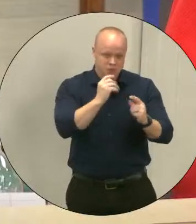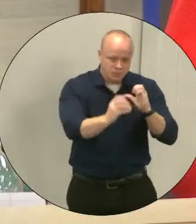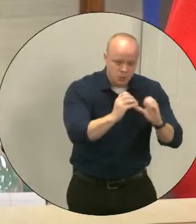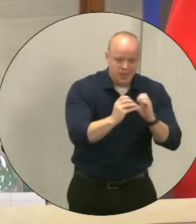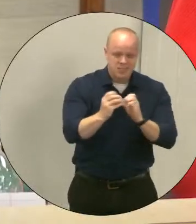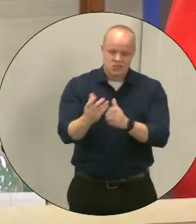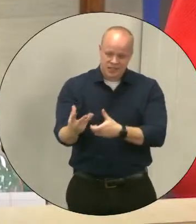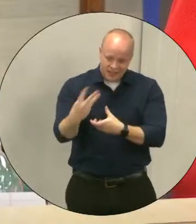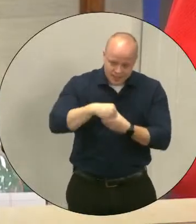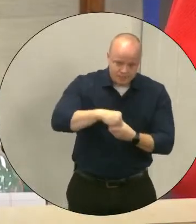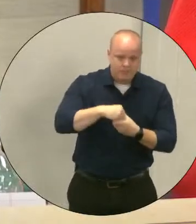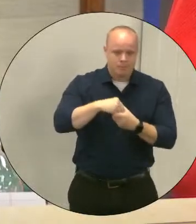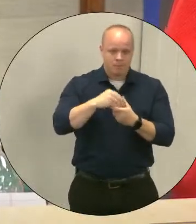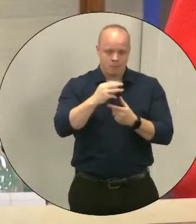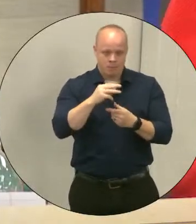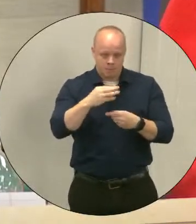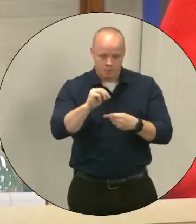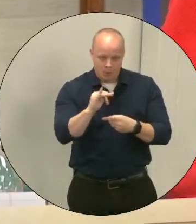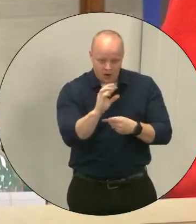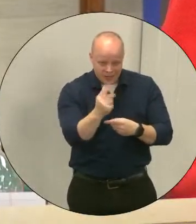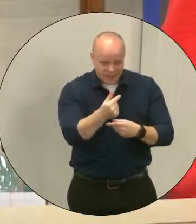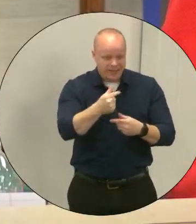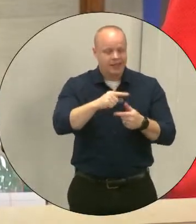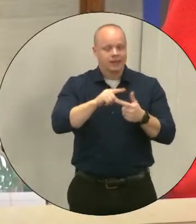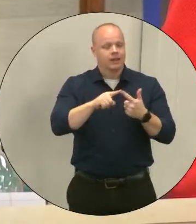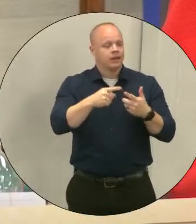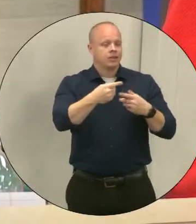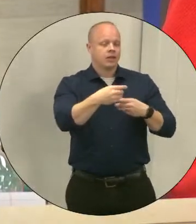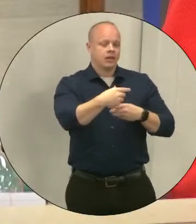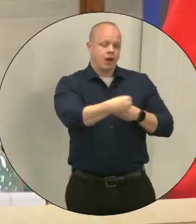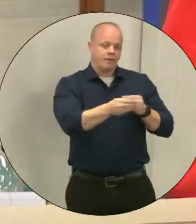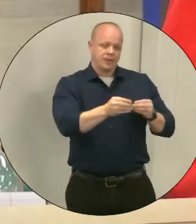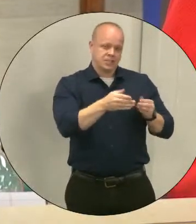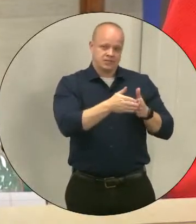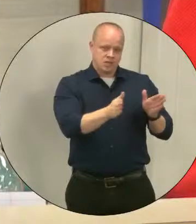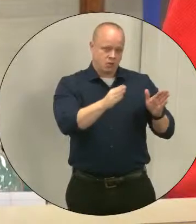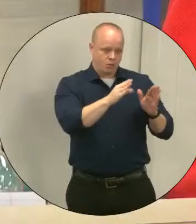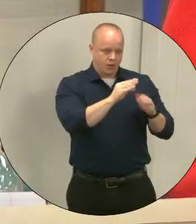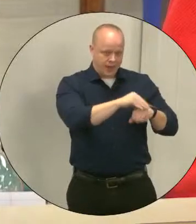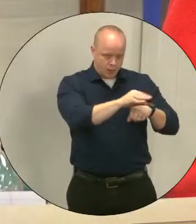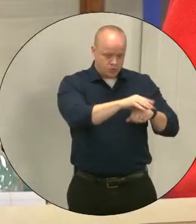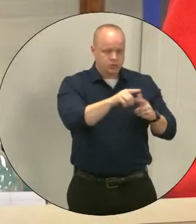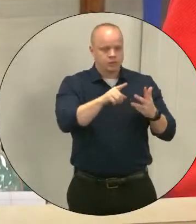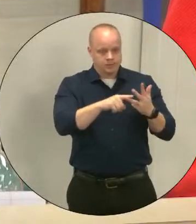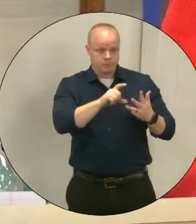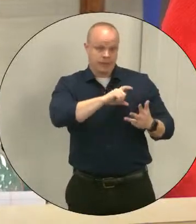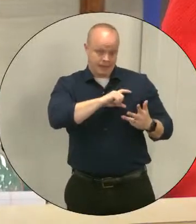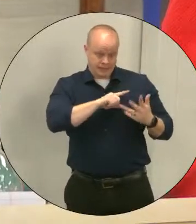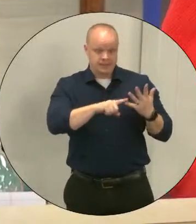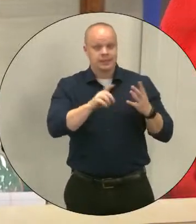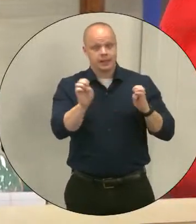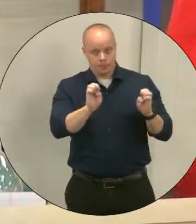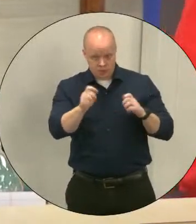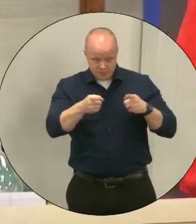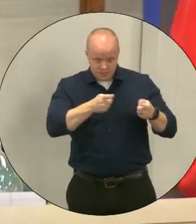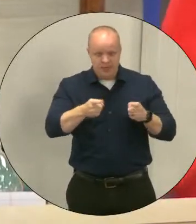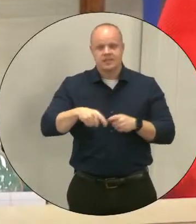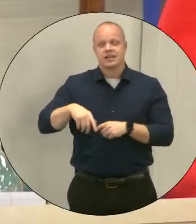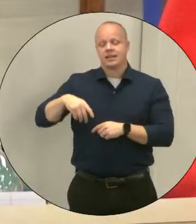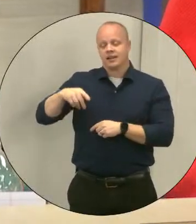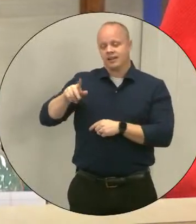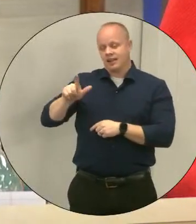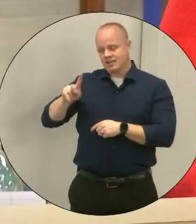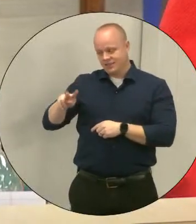engagement, marketing, the interpreters, Office of General Counsel, police, emergency management, Vegas